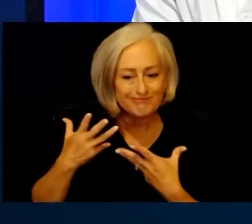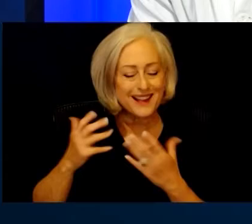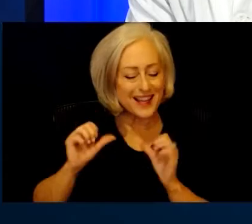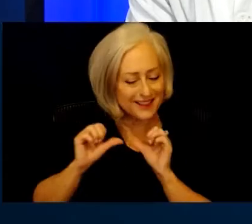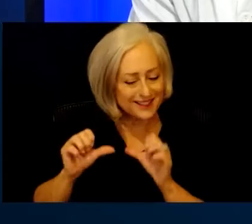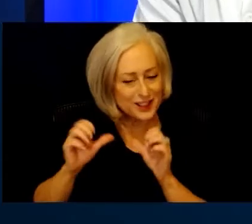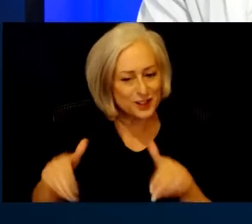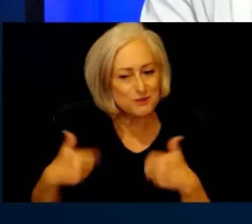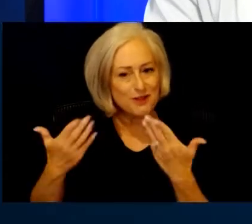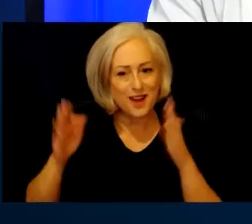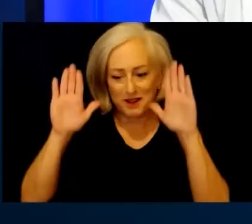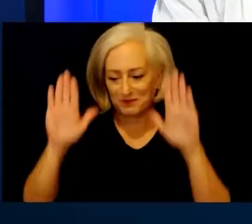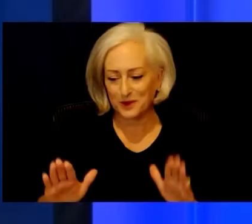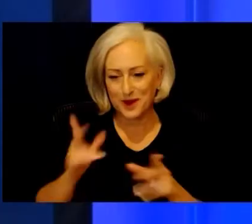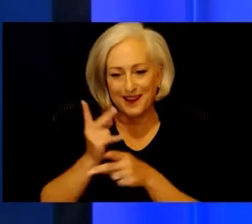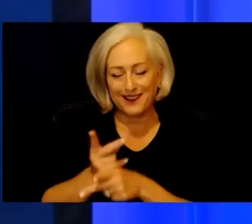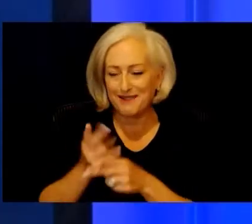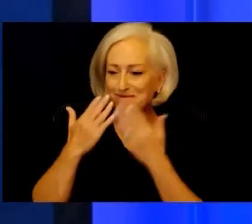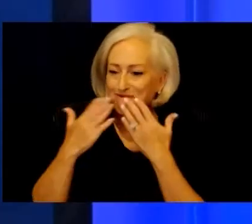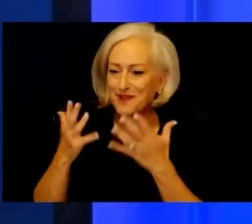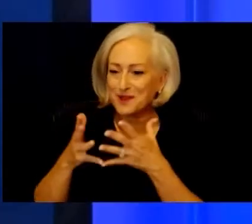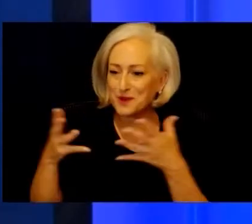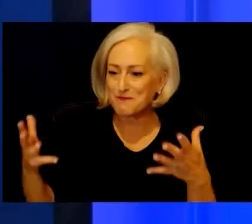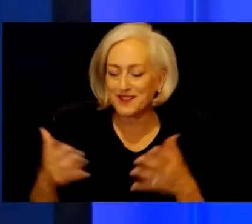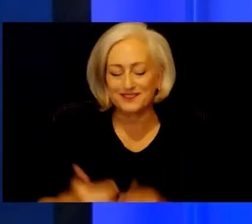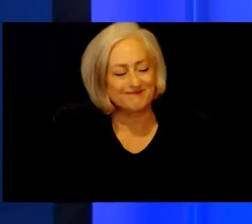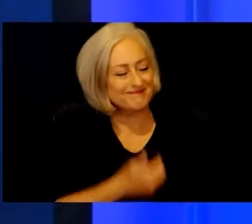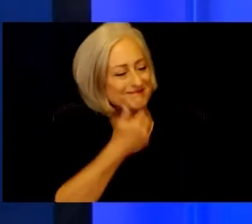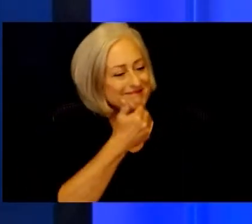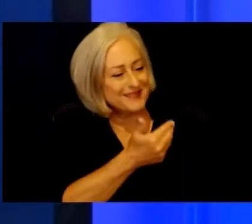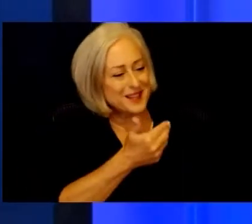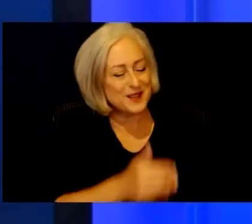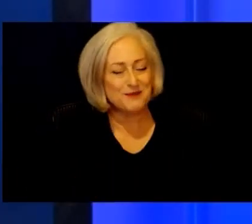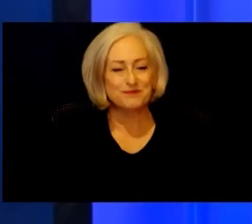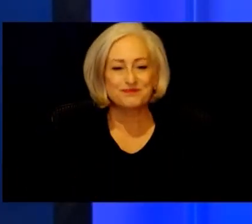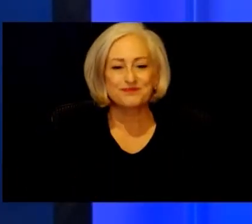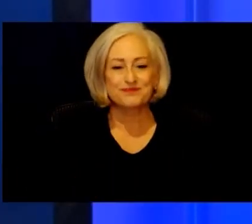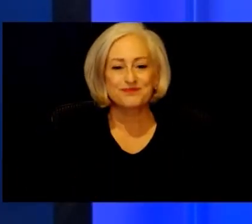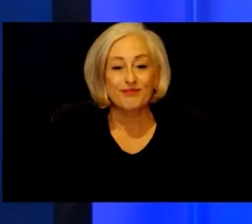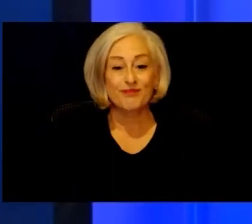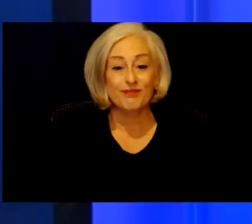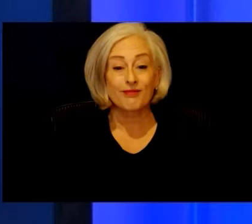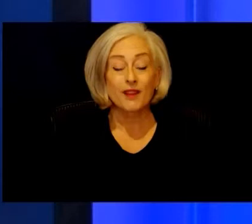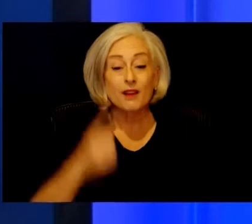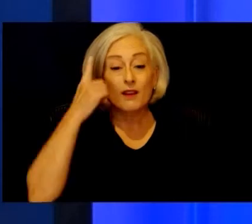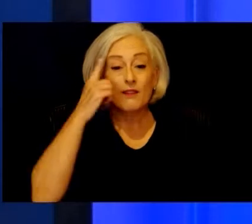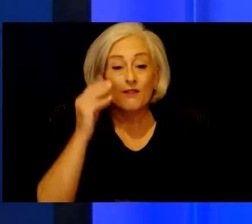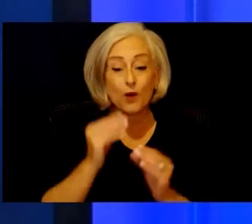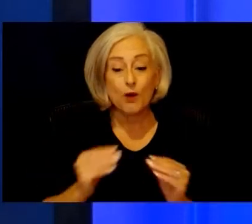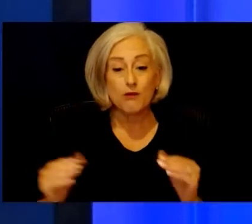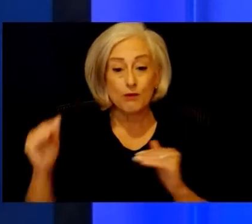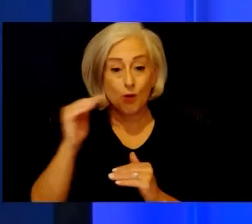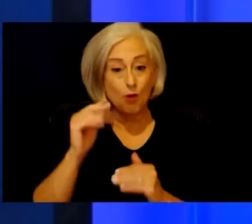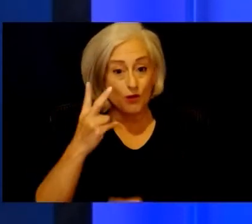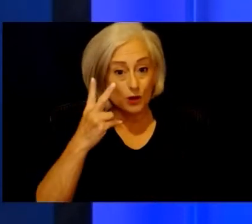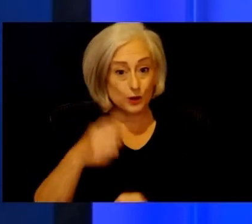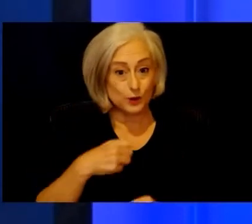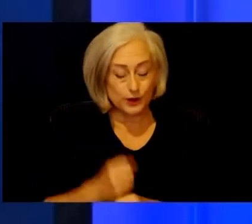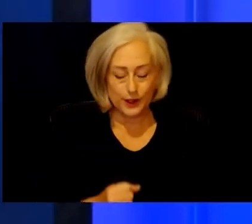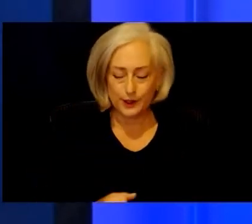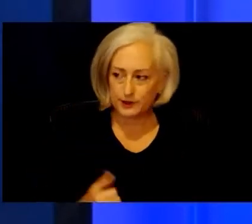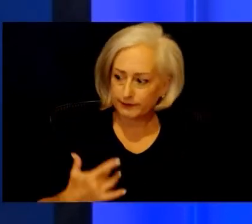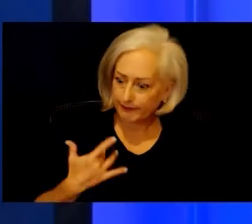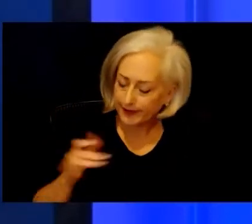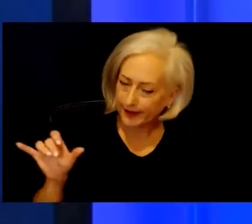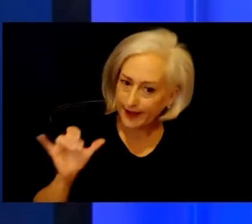thank you very much. Thanks, Dana. Okay. All right. Well, for more than 2 years now, although it only feels like 5, we've been bringing you